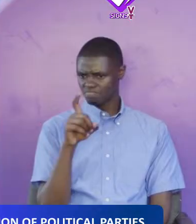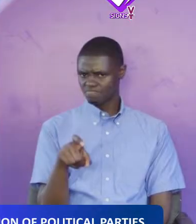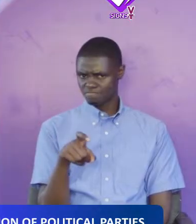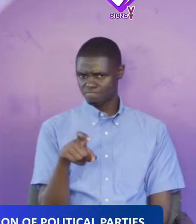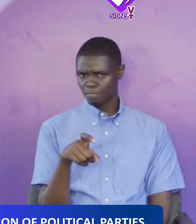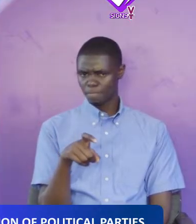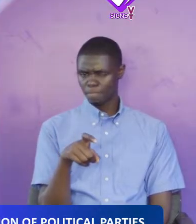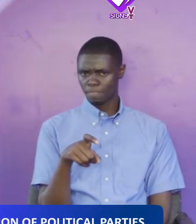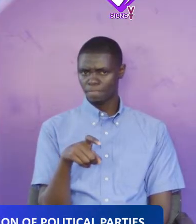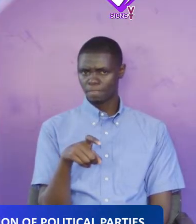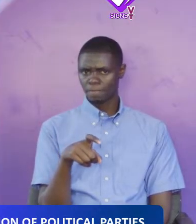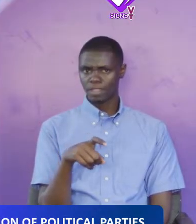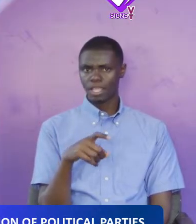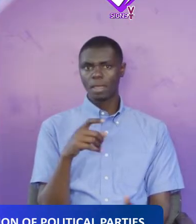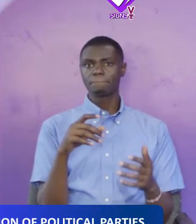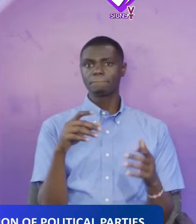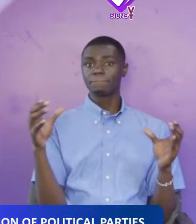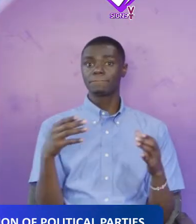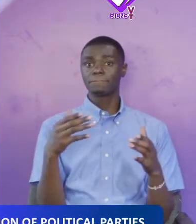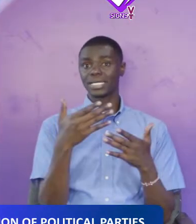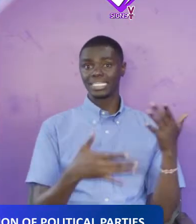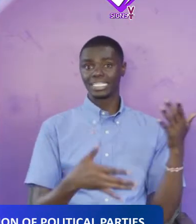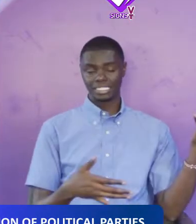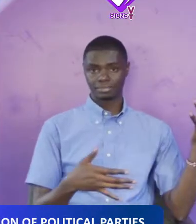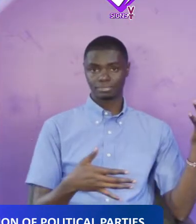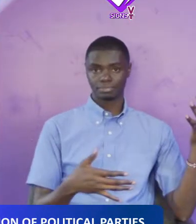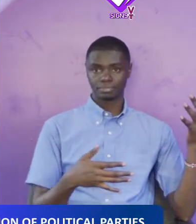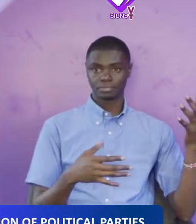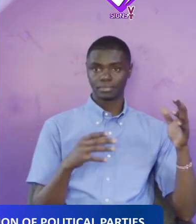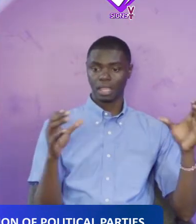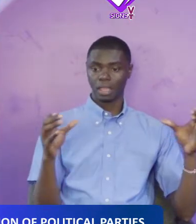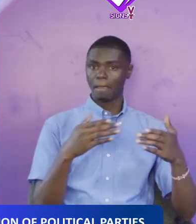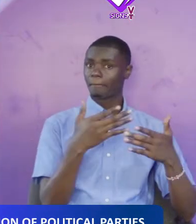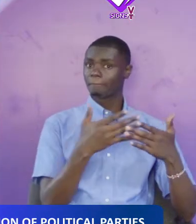to the party list? Yes, exactly that is what.